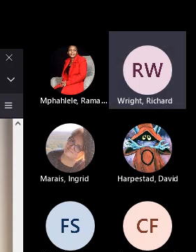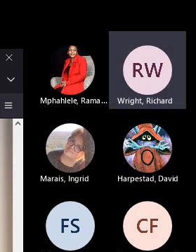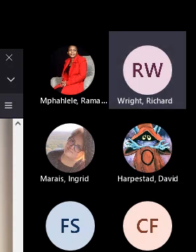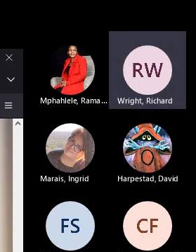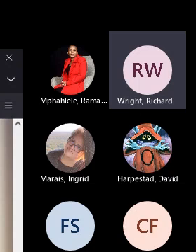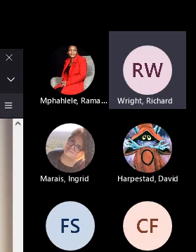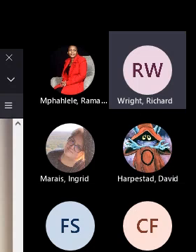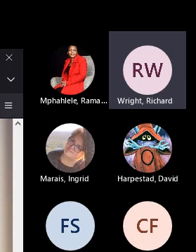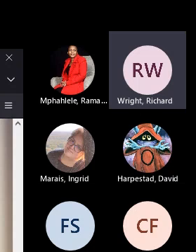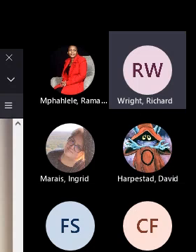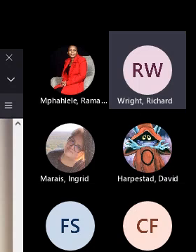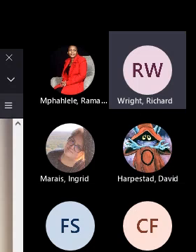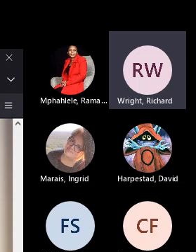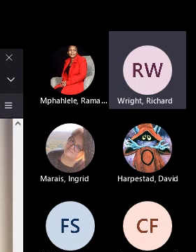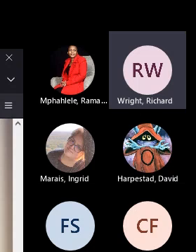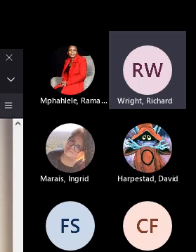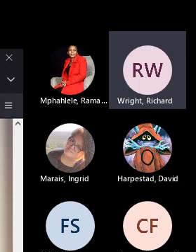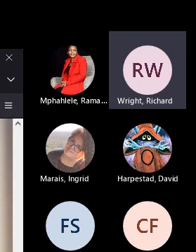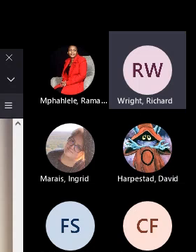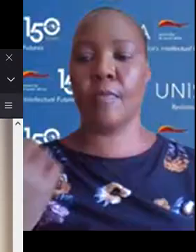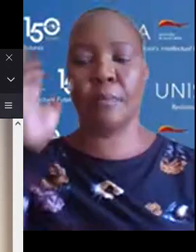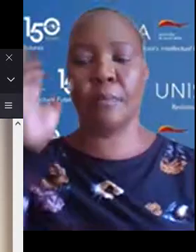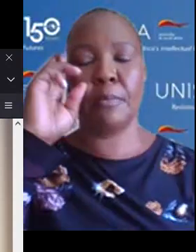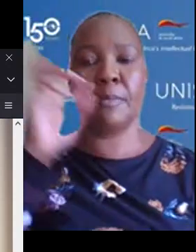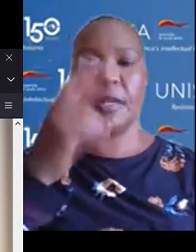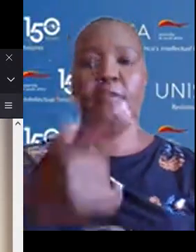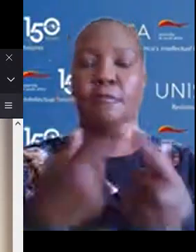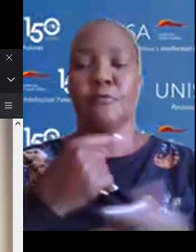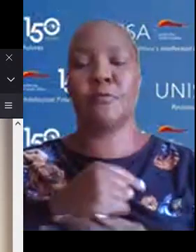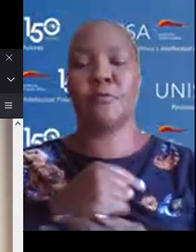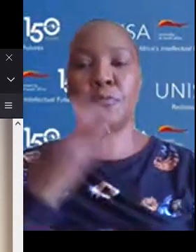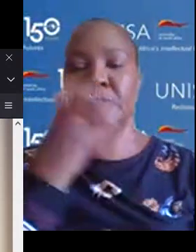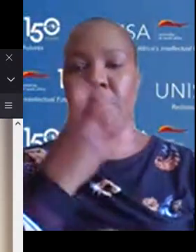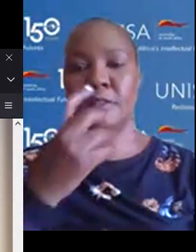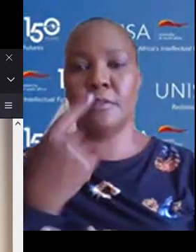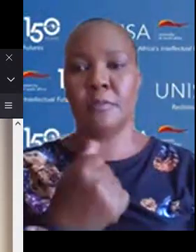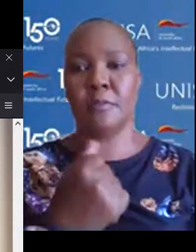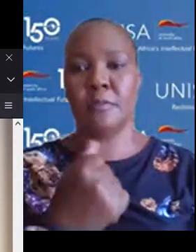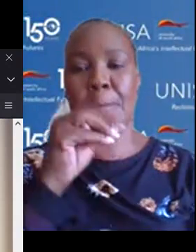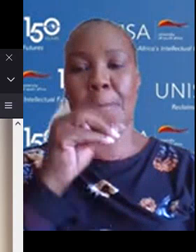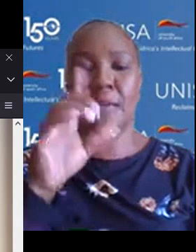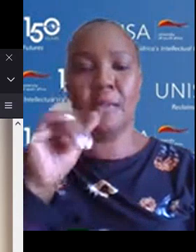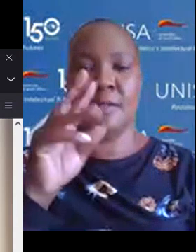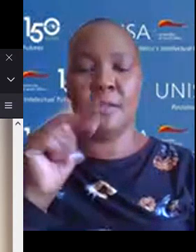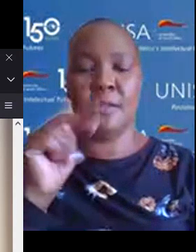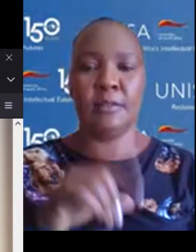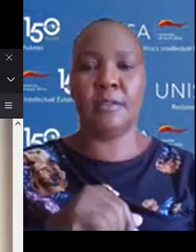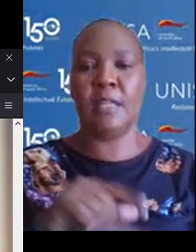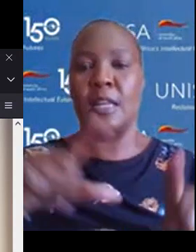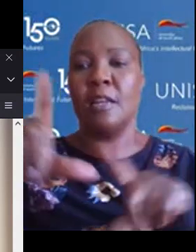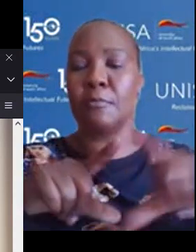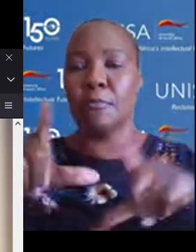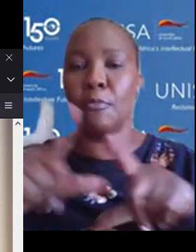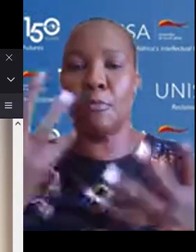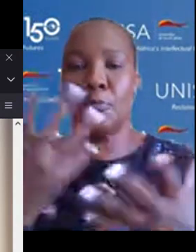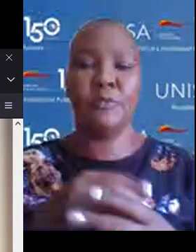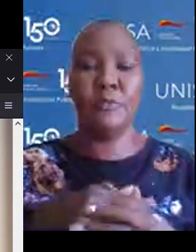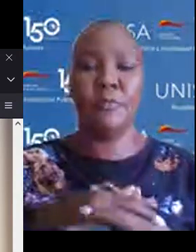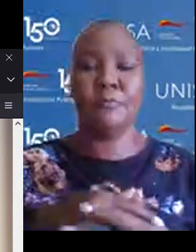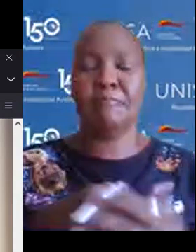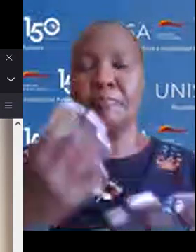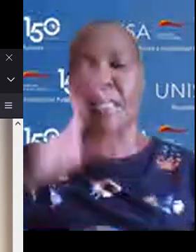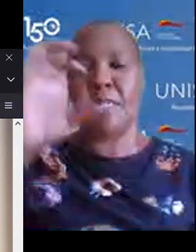If you're Limpopo or Mpumalanga, it will be Northeastern. Western Cape is Cape Town and George. And then Eastern